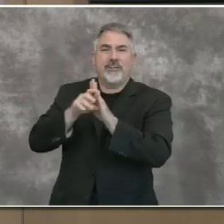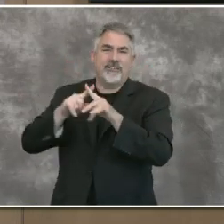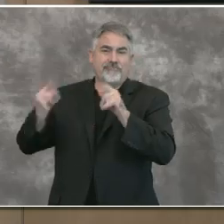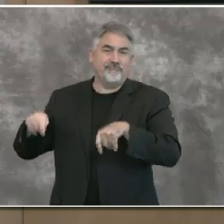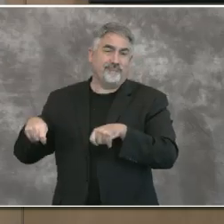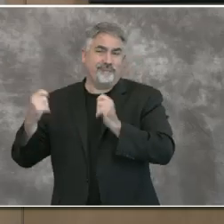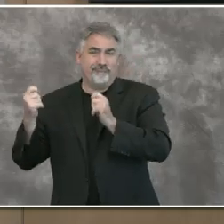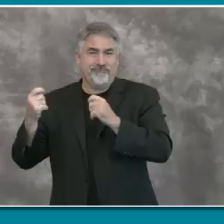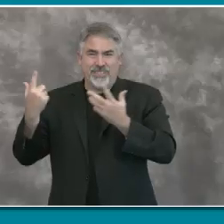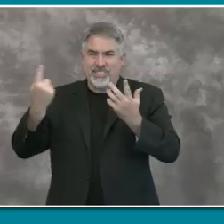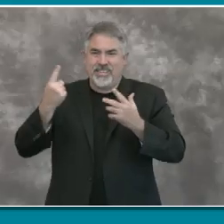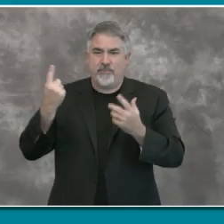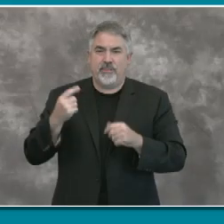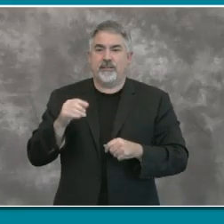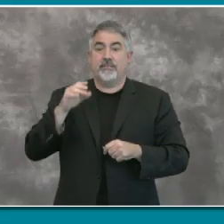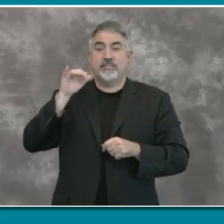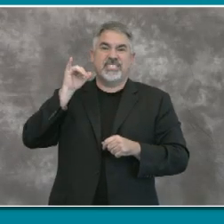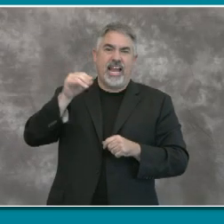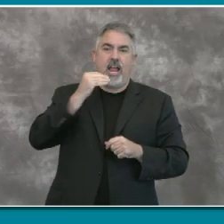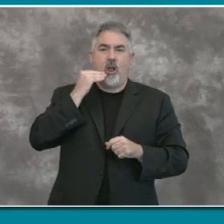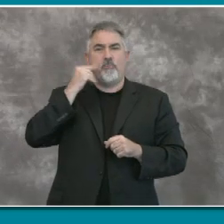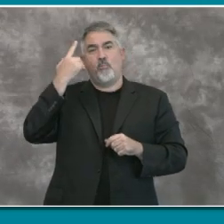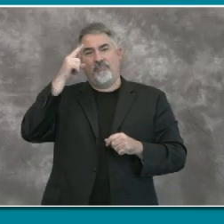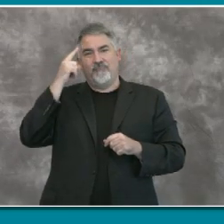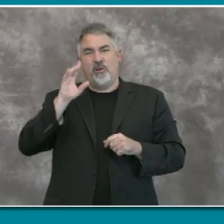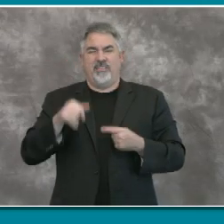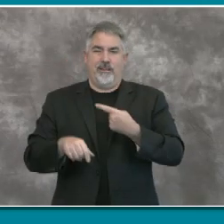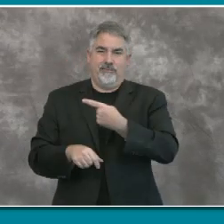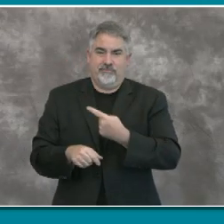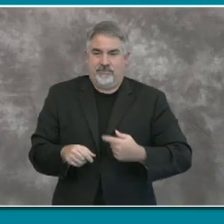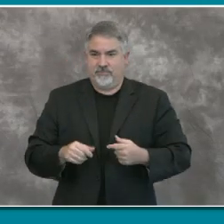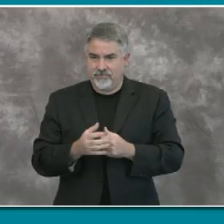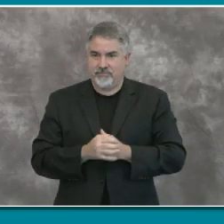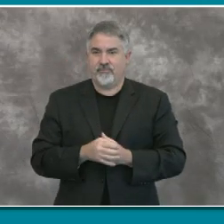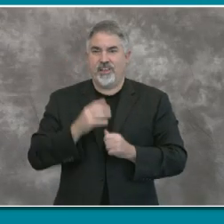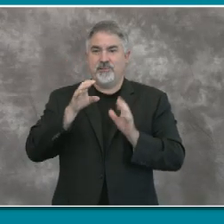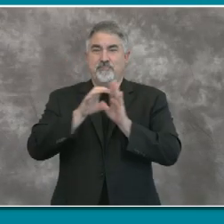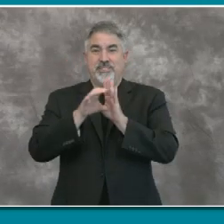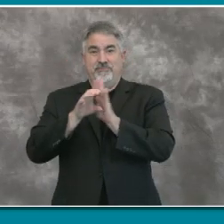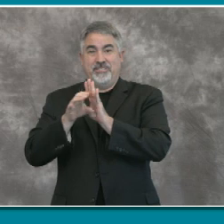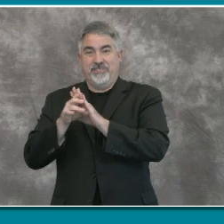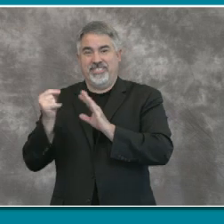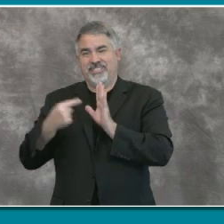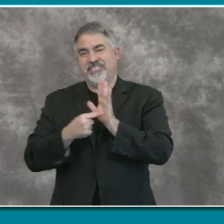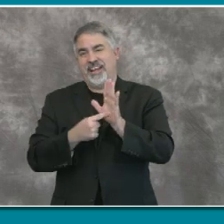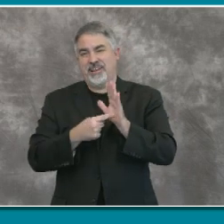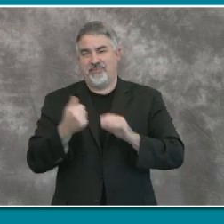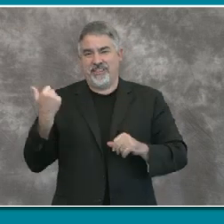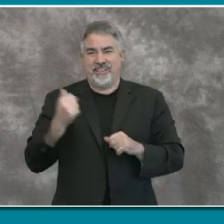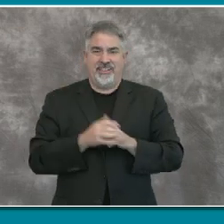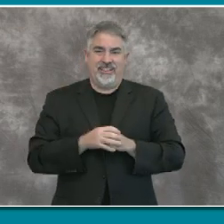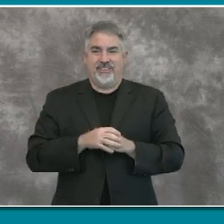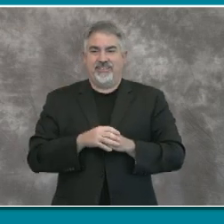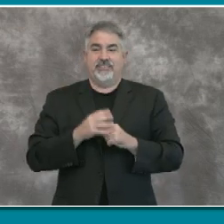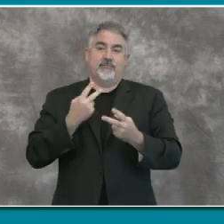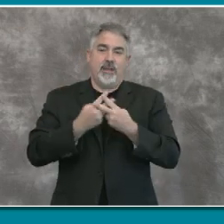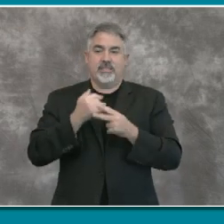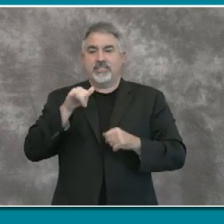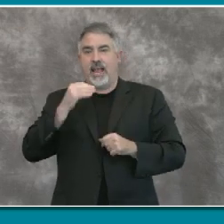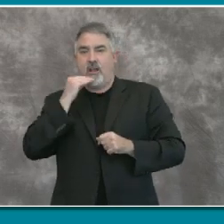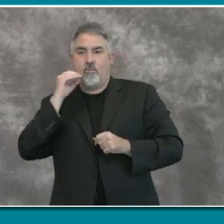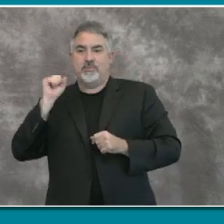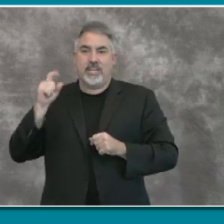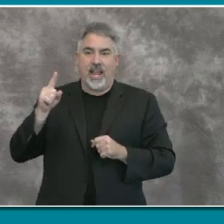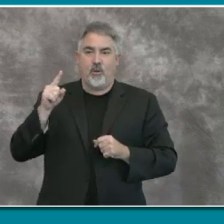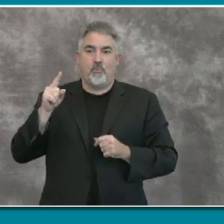you are staying home for to protect. Perhaps it's your sister who is a nurse, your father who is a firefighter, a